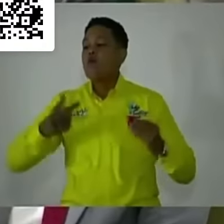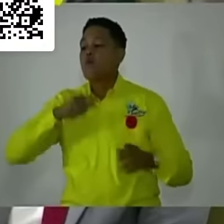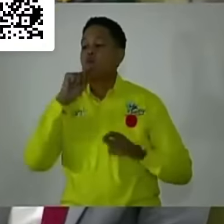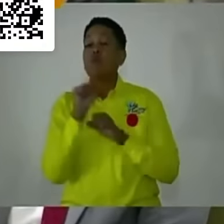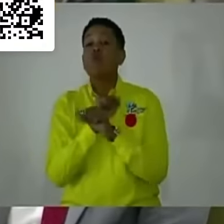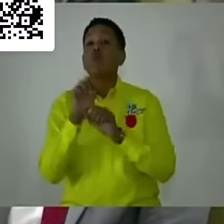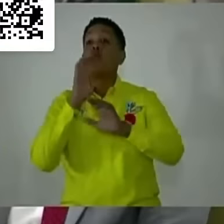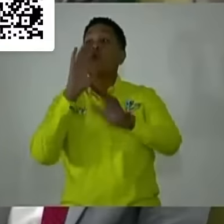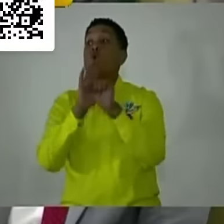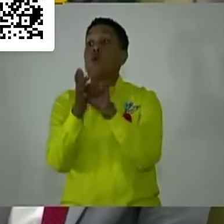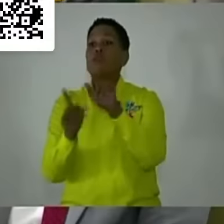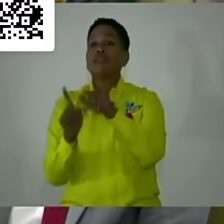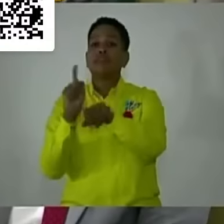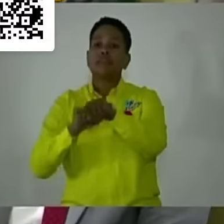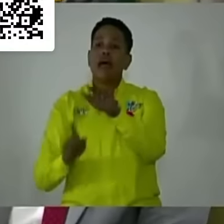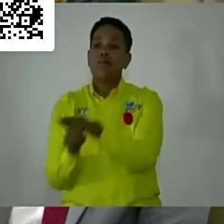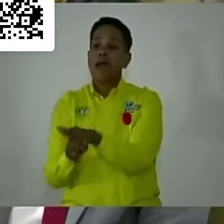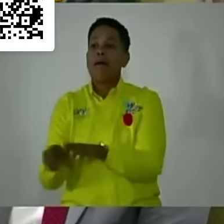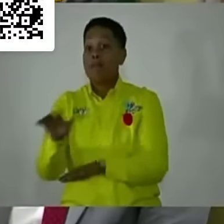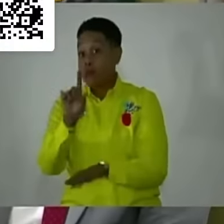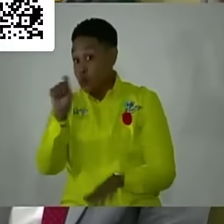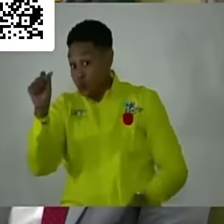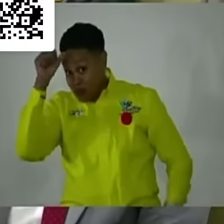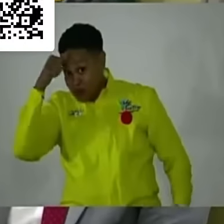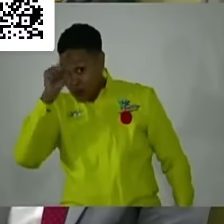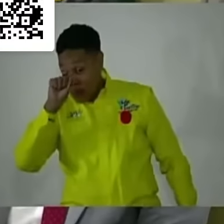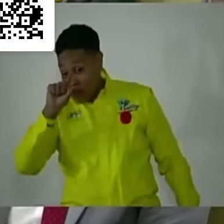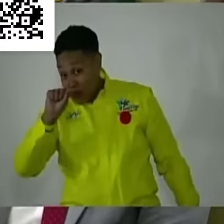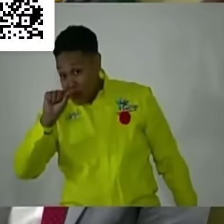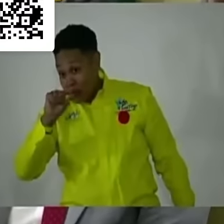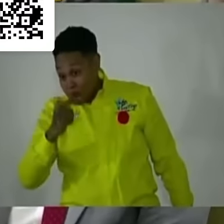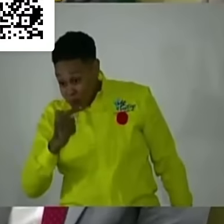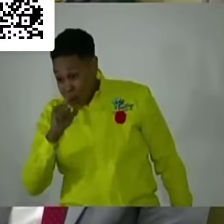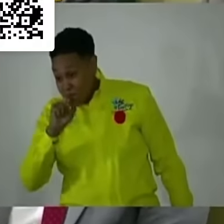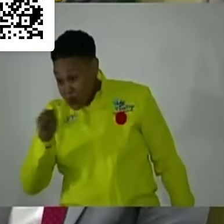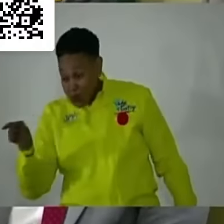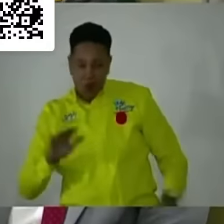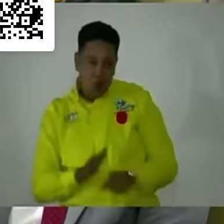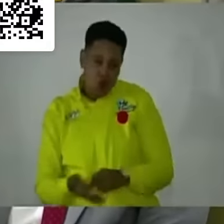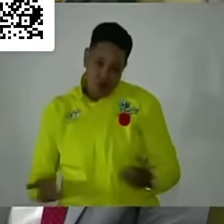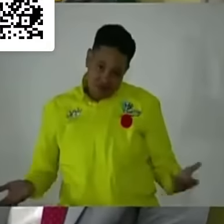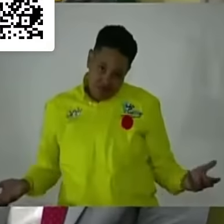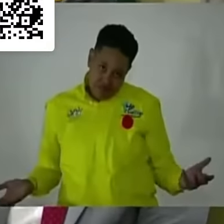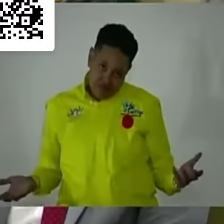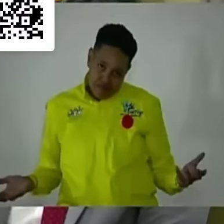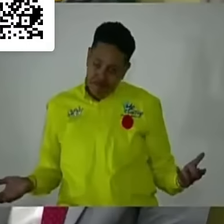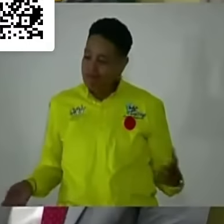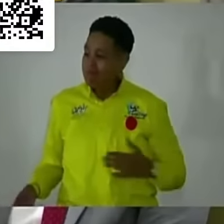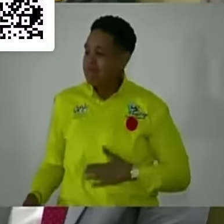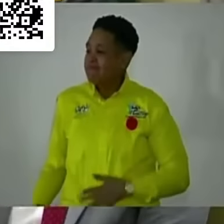in COVID at the time, 2020, 2021. So